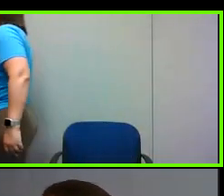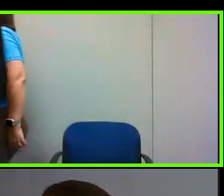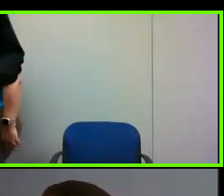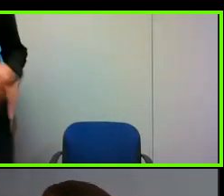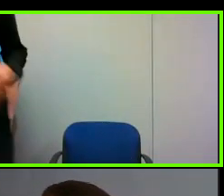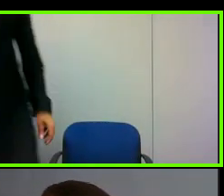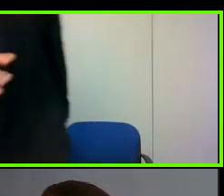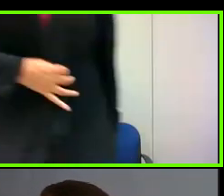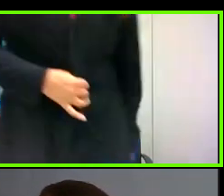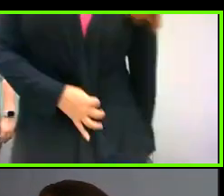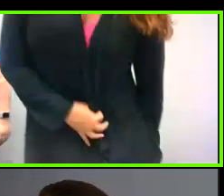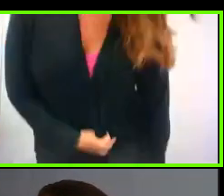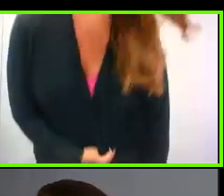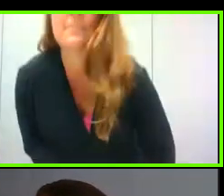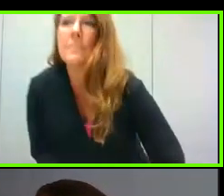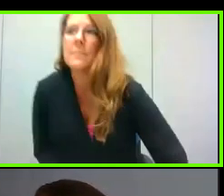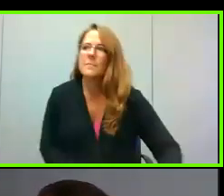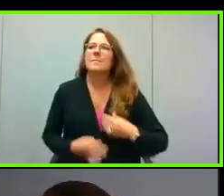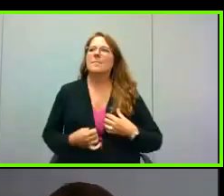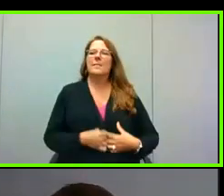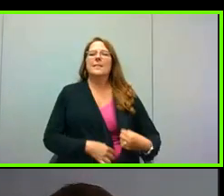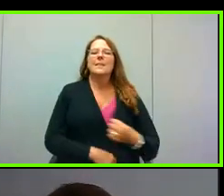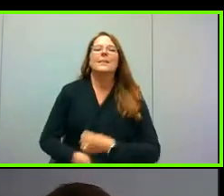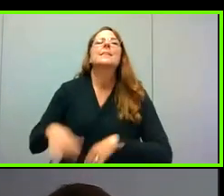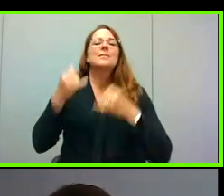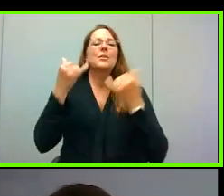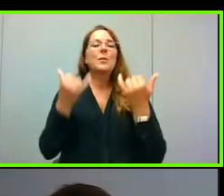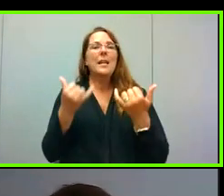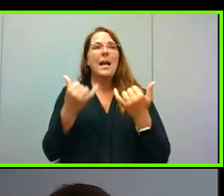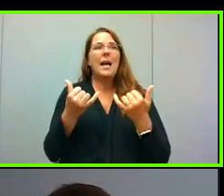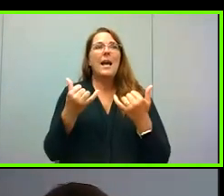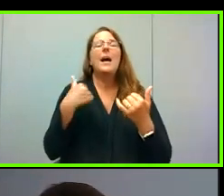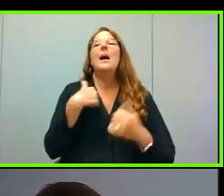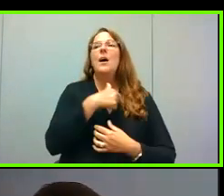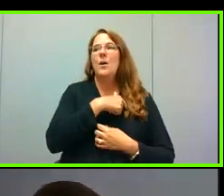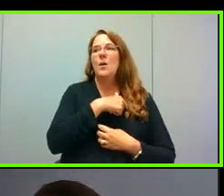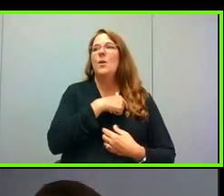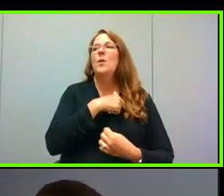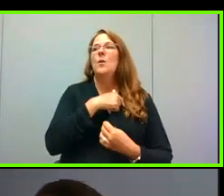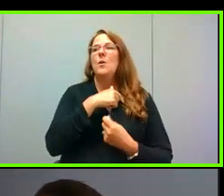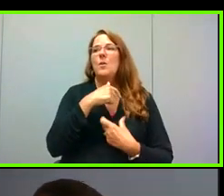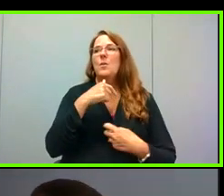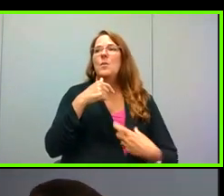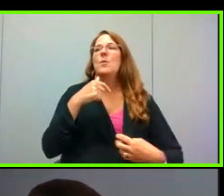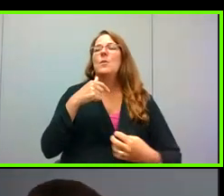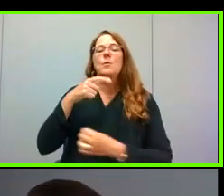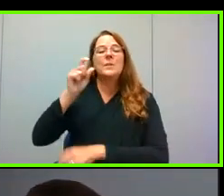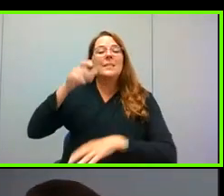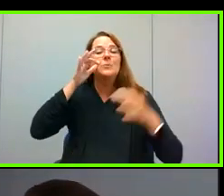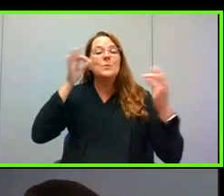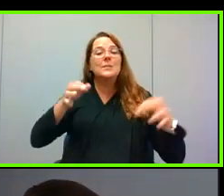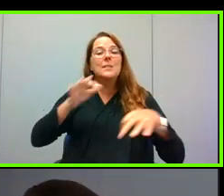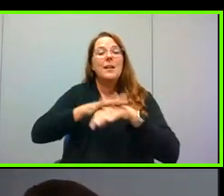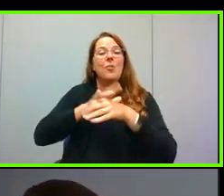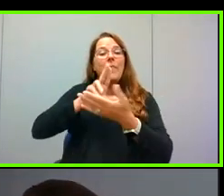Now we have to vote. Yes, now we're gonna need to decide on the